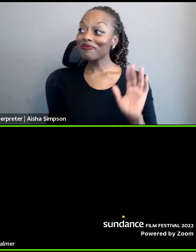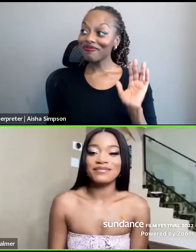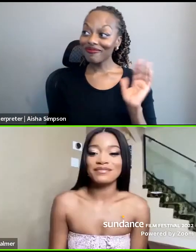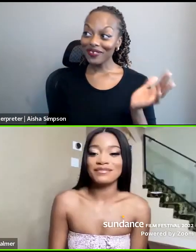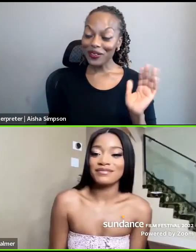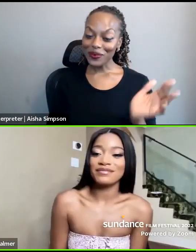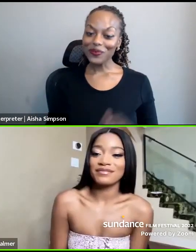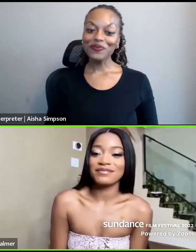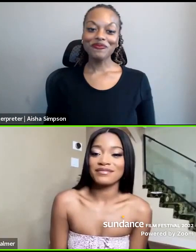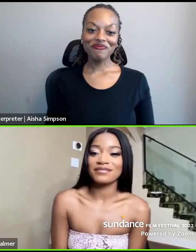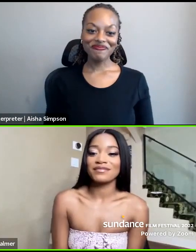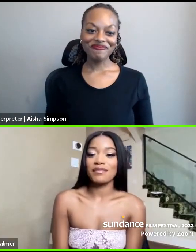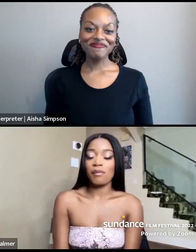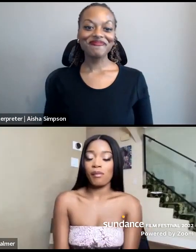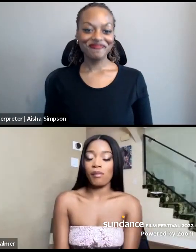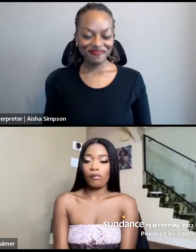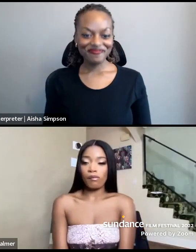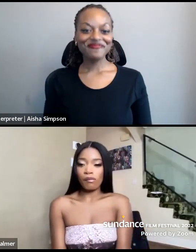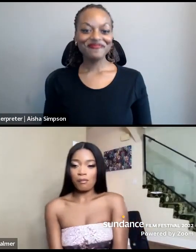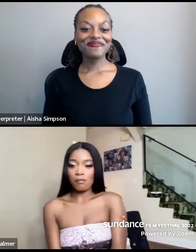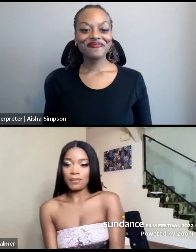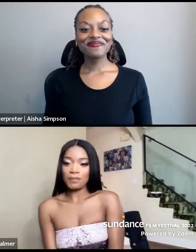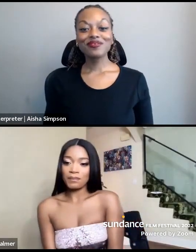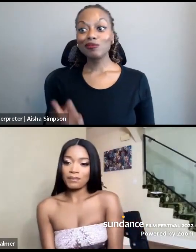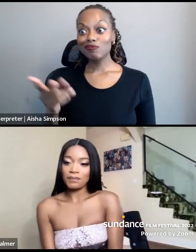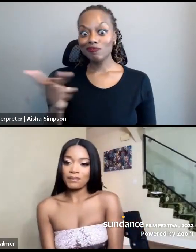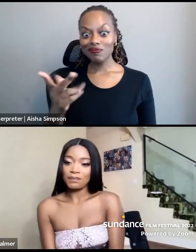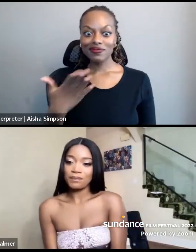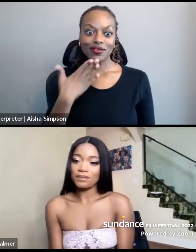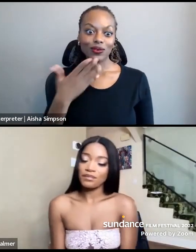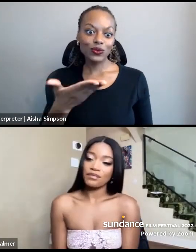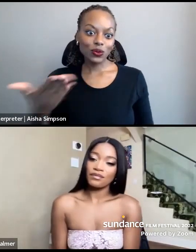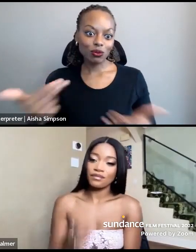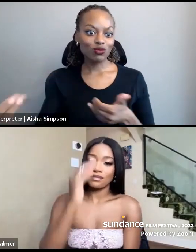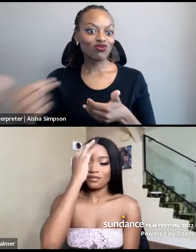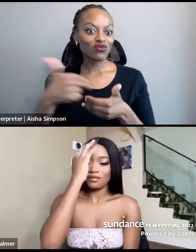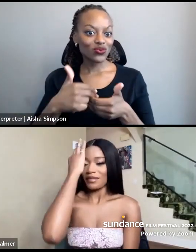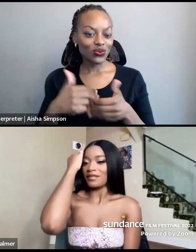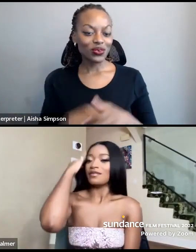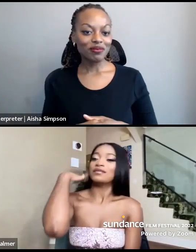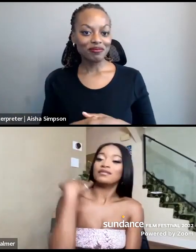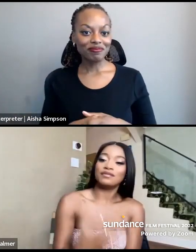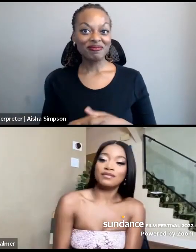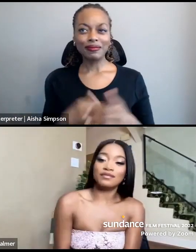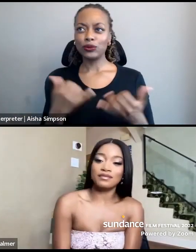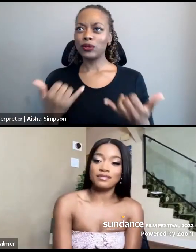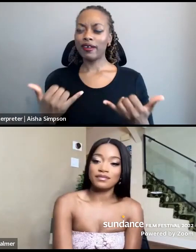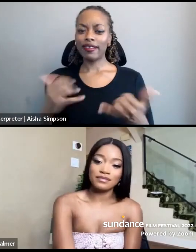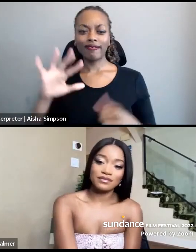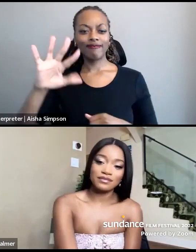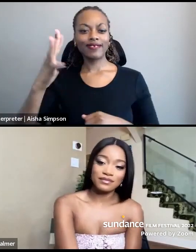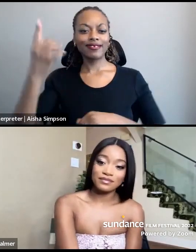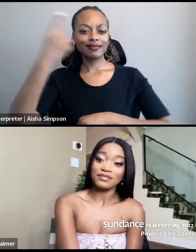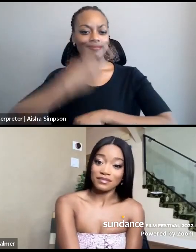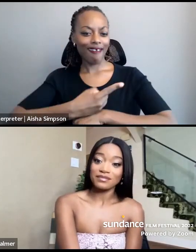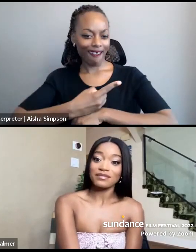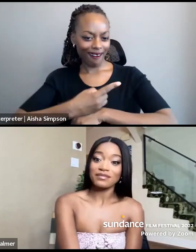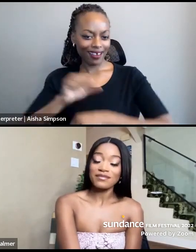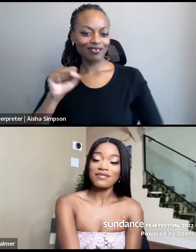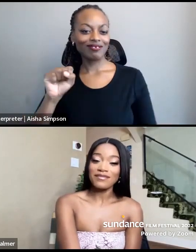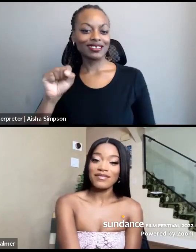Hello. Hey, y'all. Dakota, Keke, thank you both so much for joining me today. We are on day 5 of Sundance. How are y'all